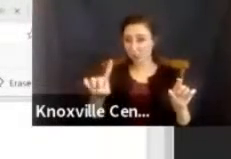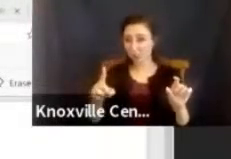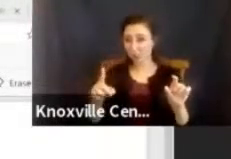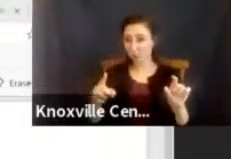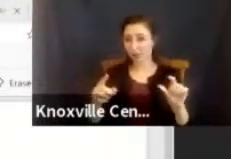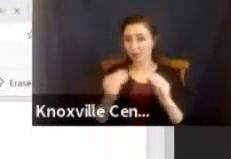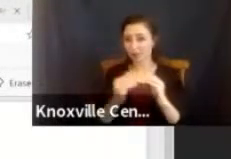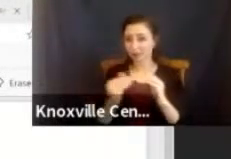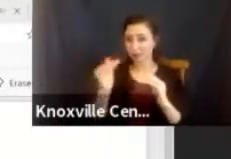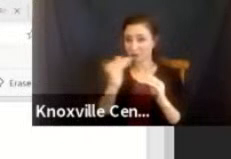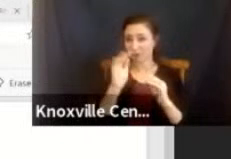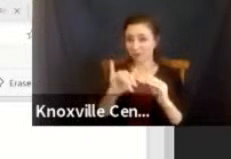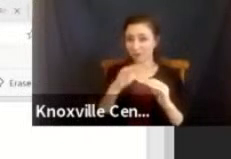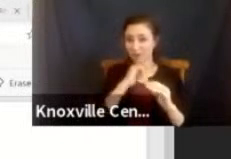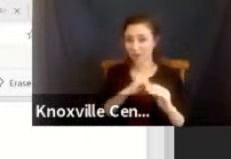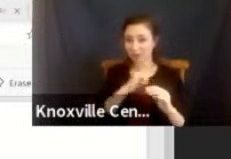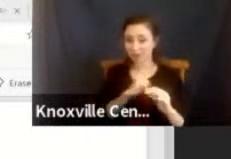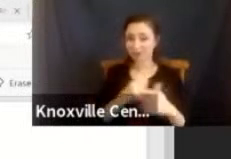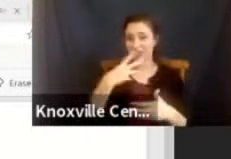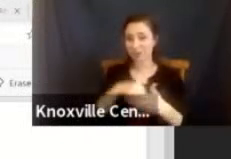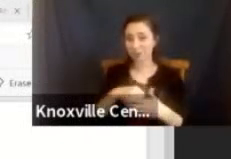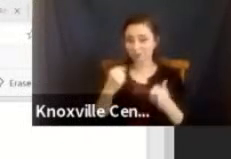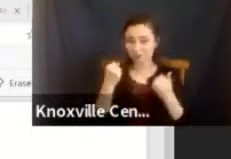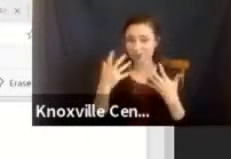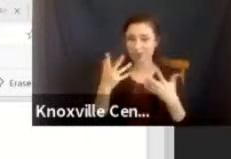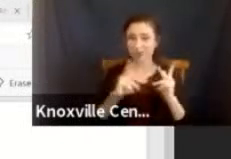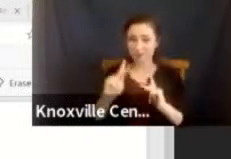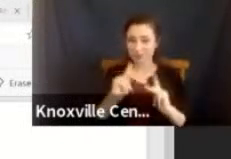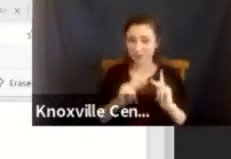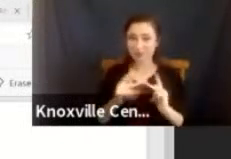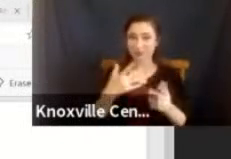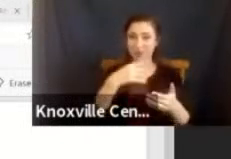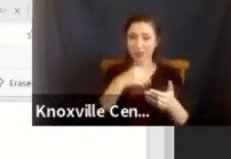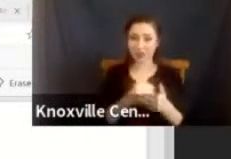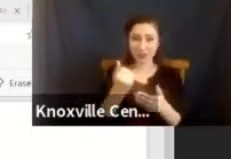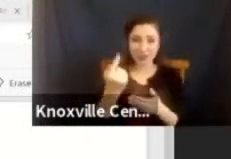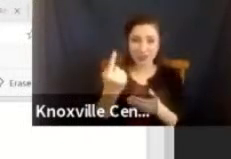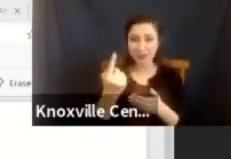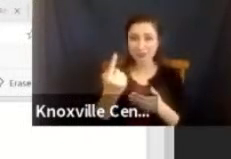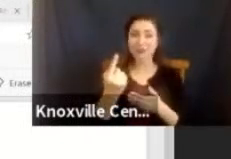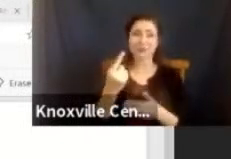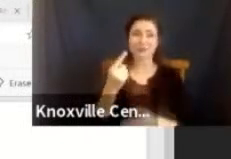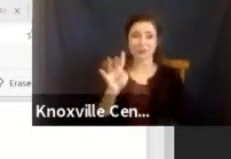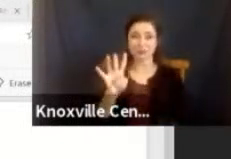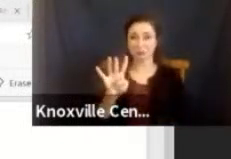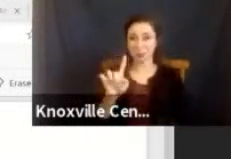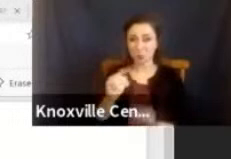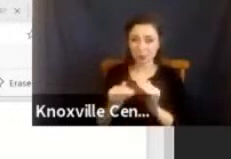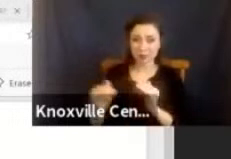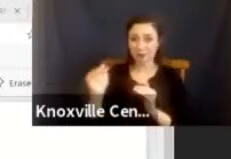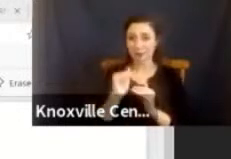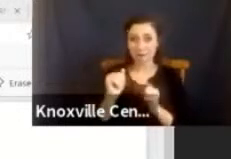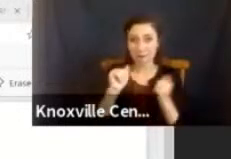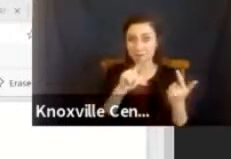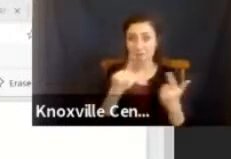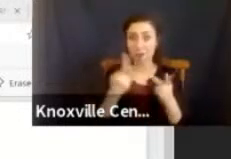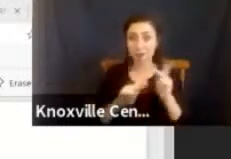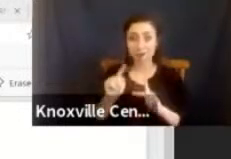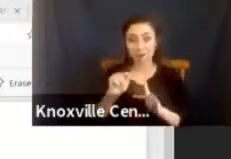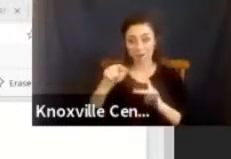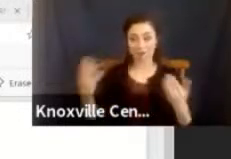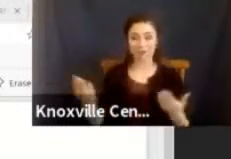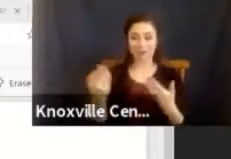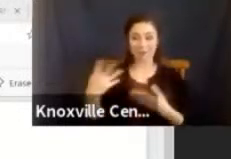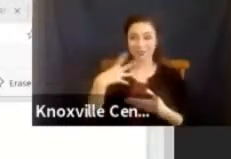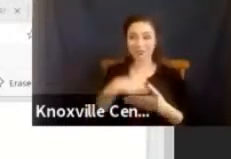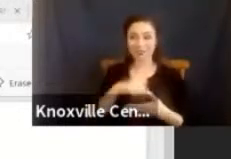but you have to remember that includes a whole lot of people, because that includes anybody. I mean, that's probably everybody on this call is included in